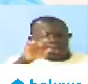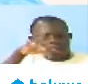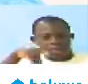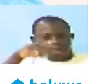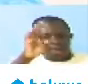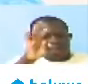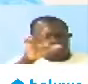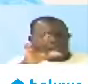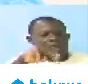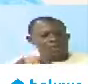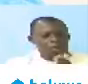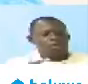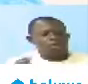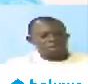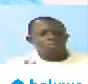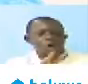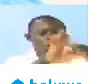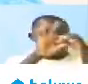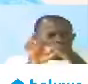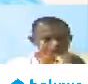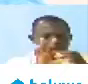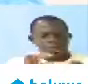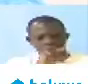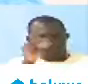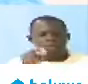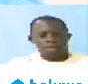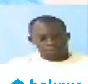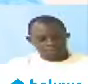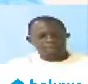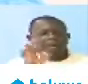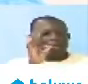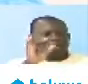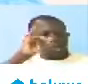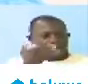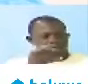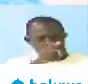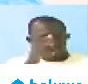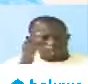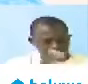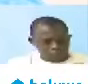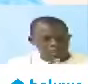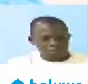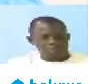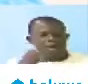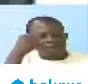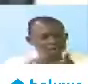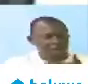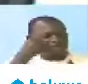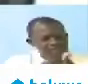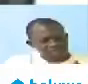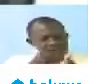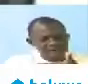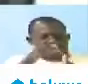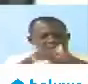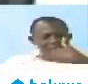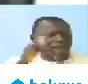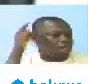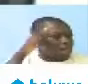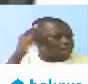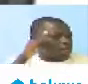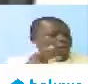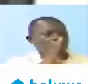kafuko na kafme NPFL. Yes. And you fought in Liberia for Charles Telo. You kelo ke Liberia Charles